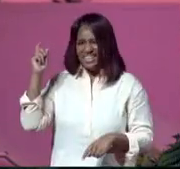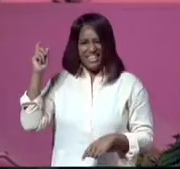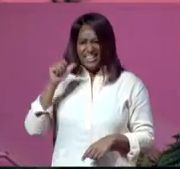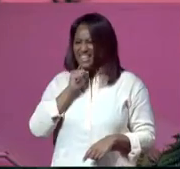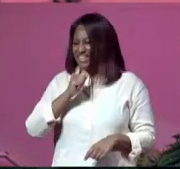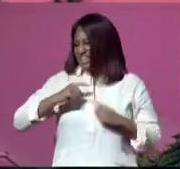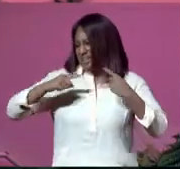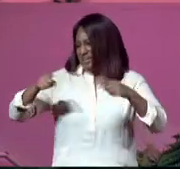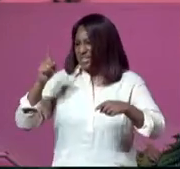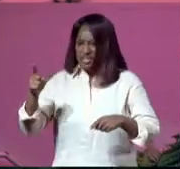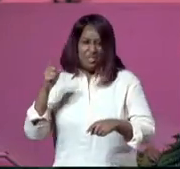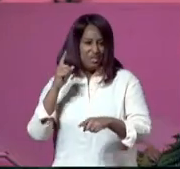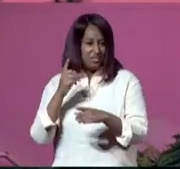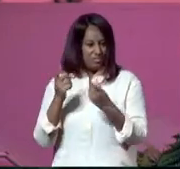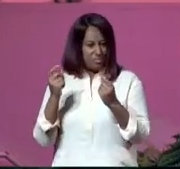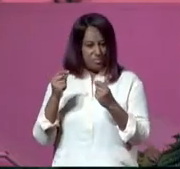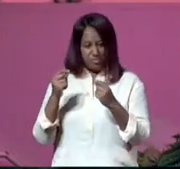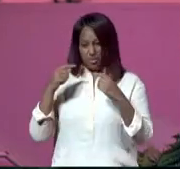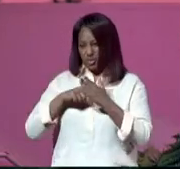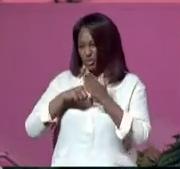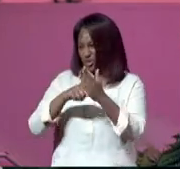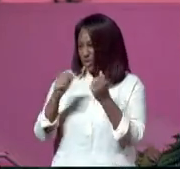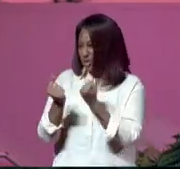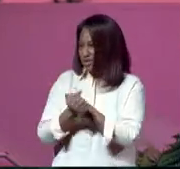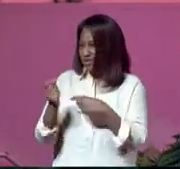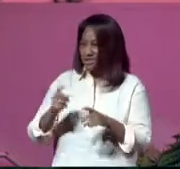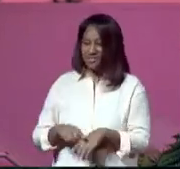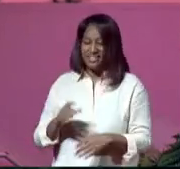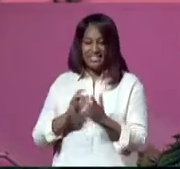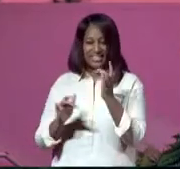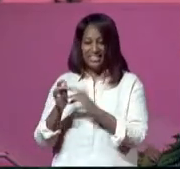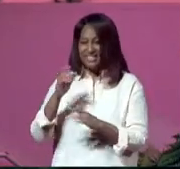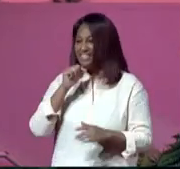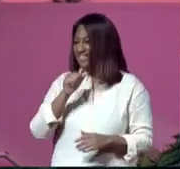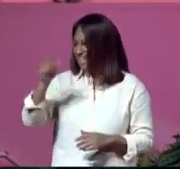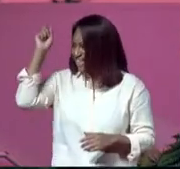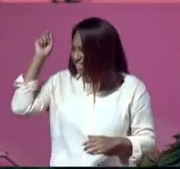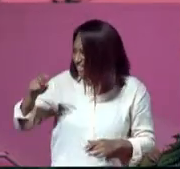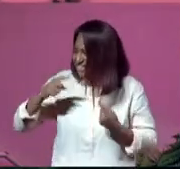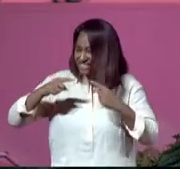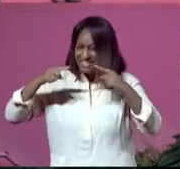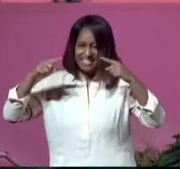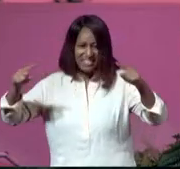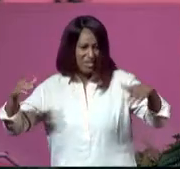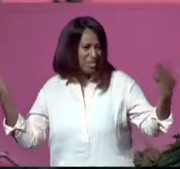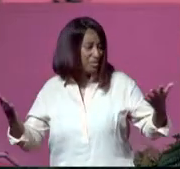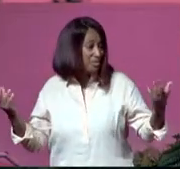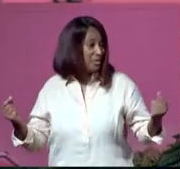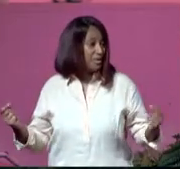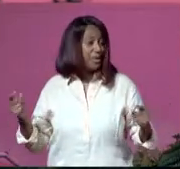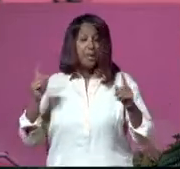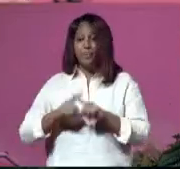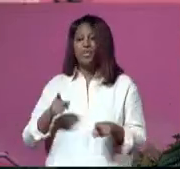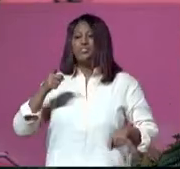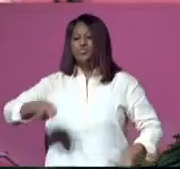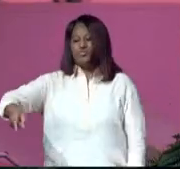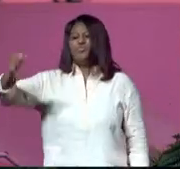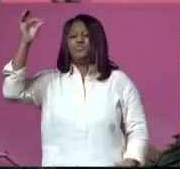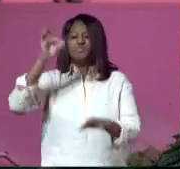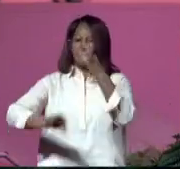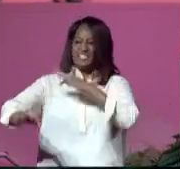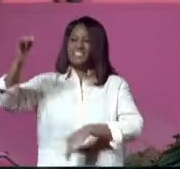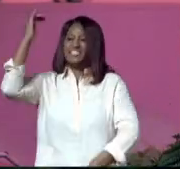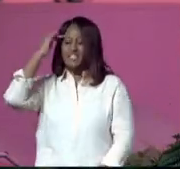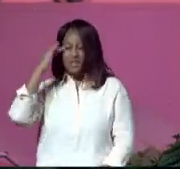got to tell you to love your enemy. He doesn't have to tell you to be grateful. There's some stuff you just automatically